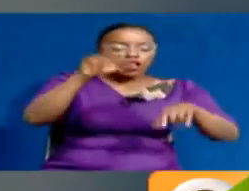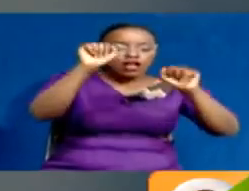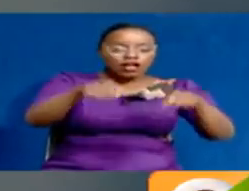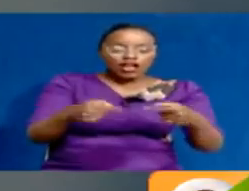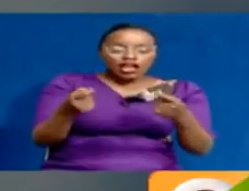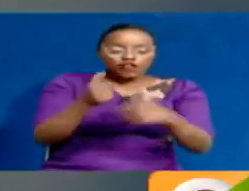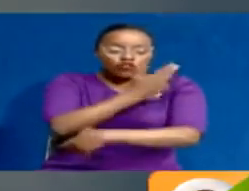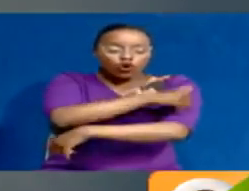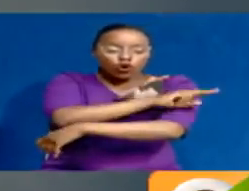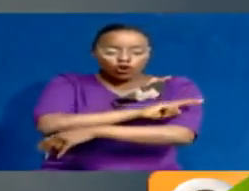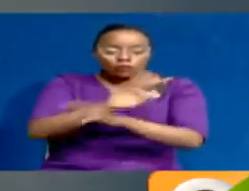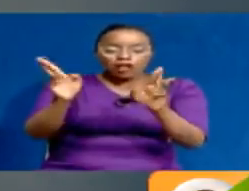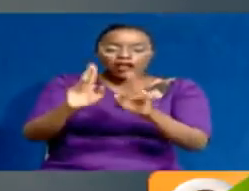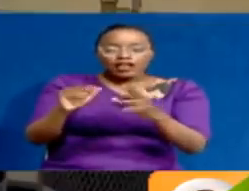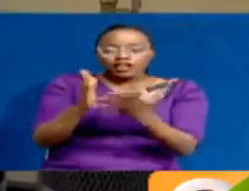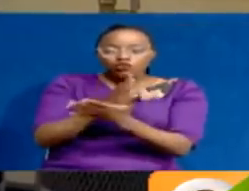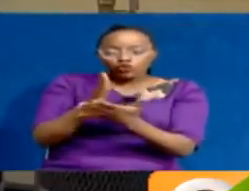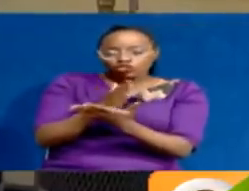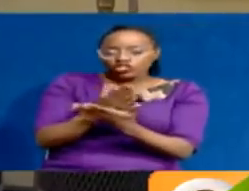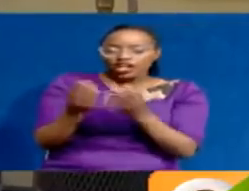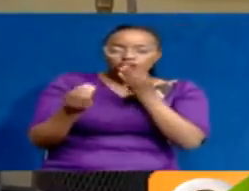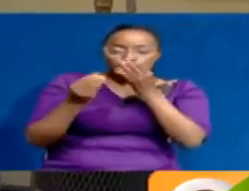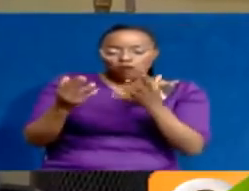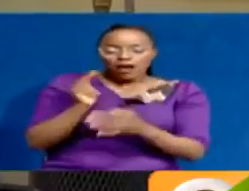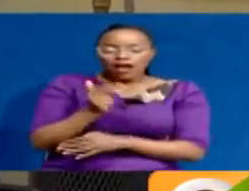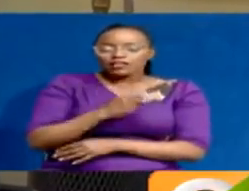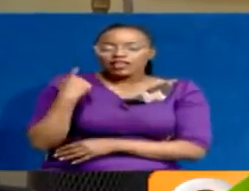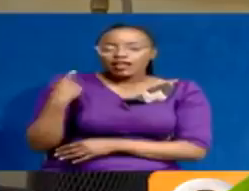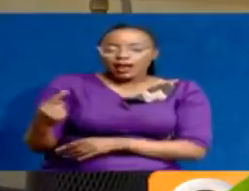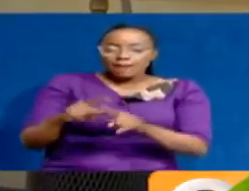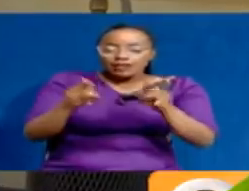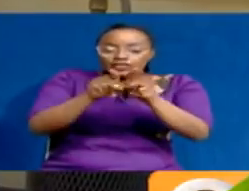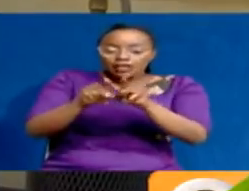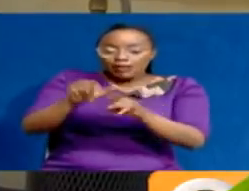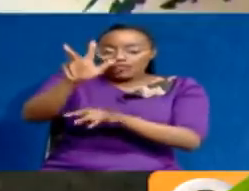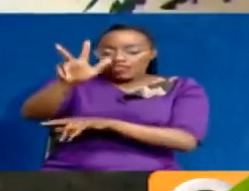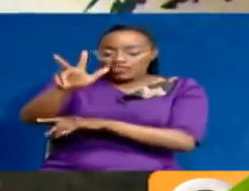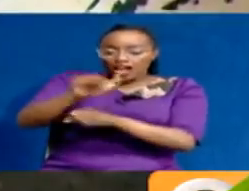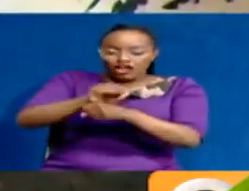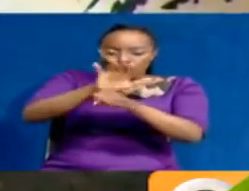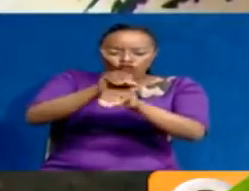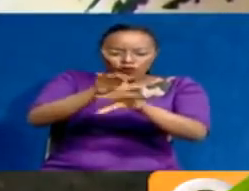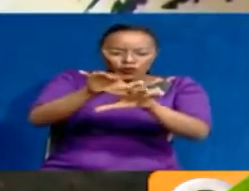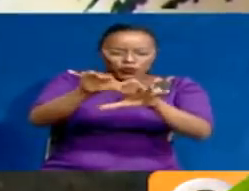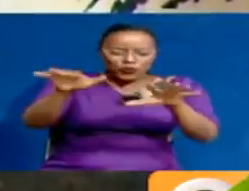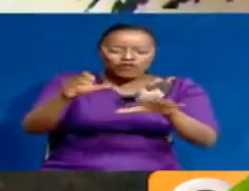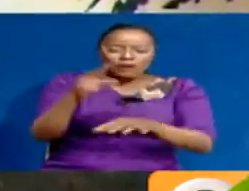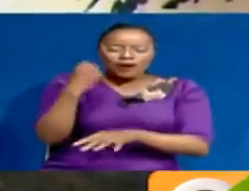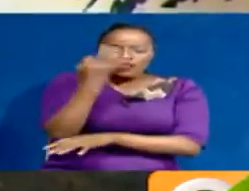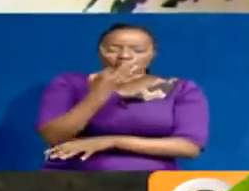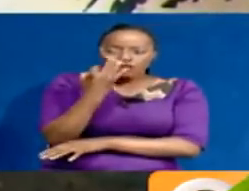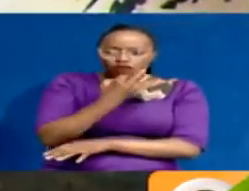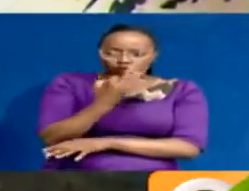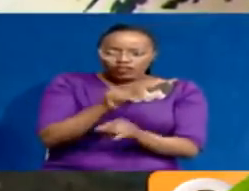and few hospitals are willing to share figures. However, at the height of the third wave in March this year, a